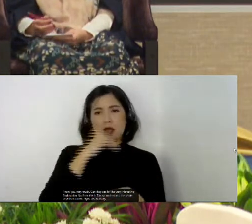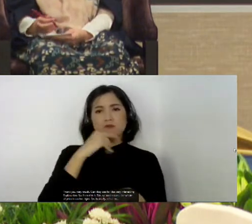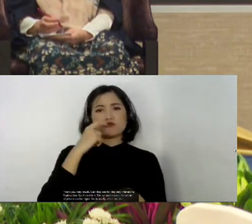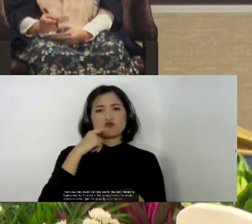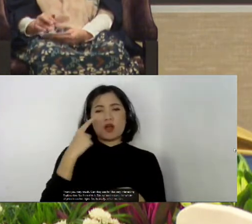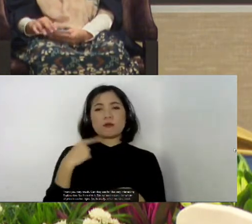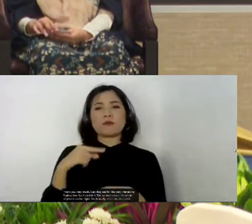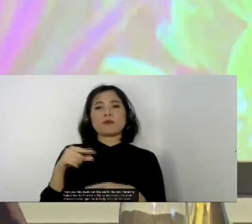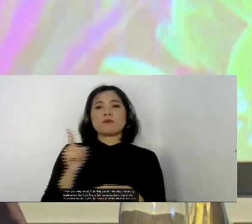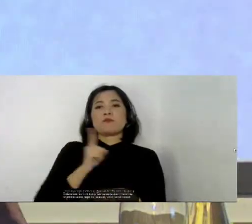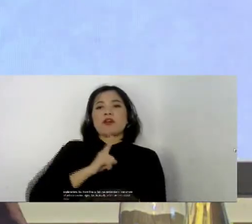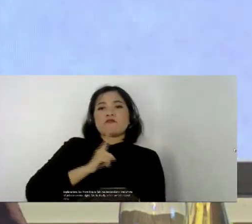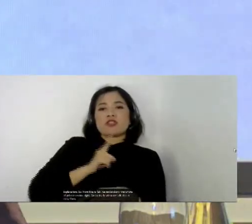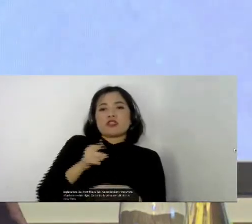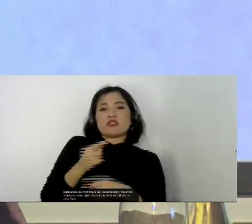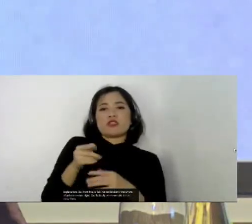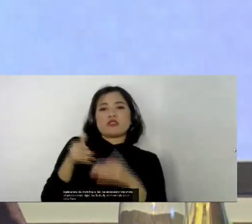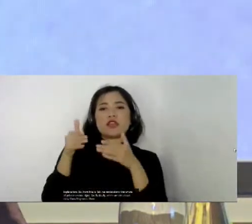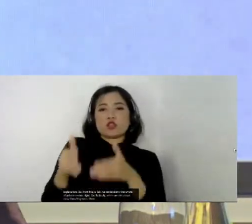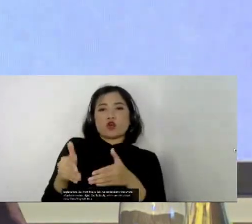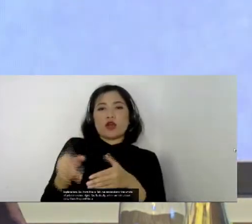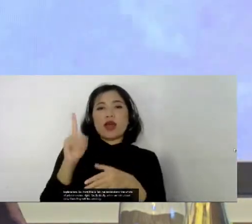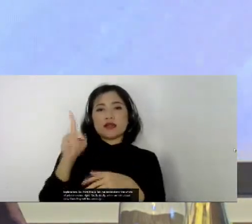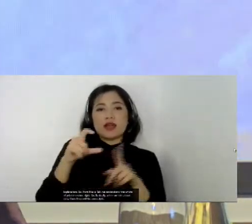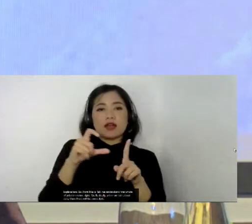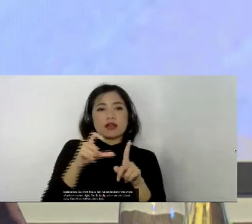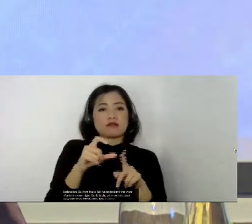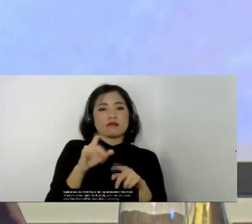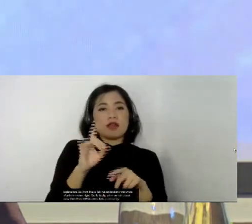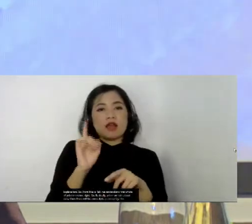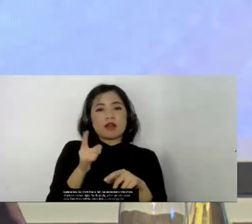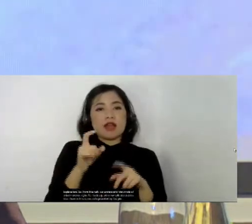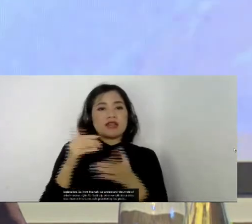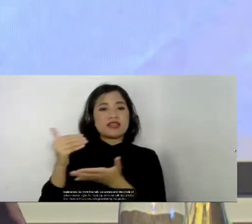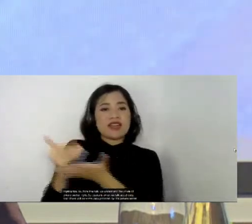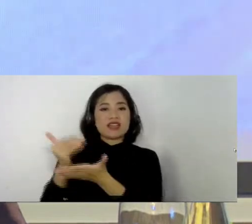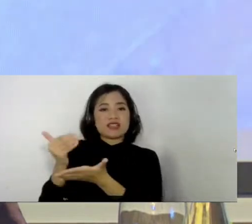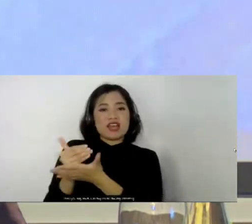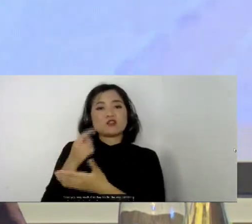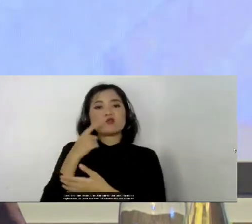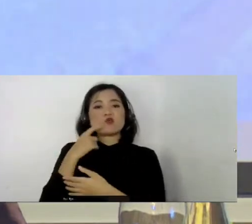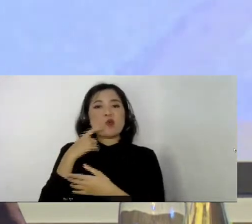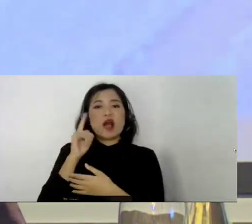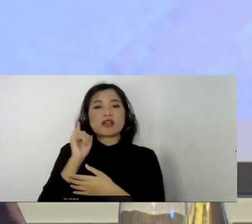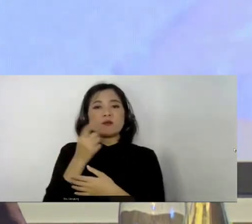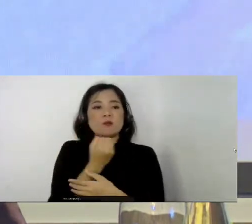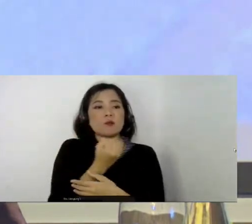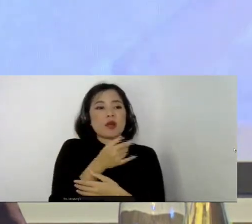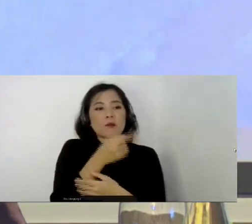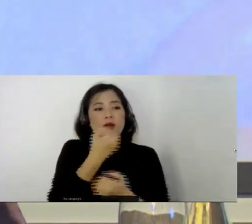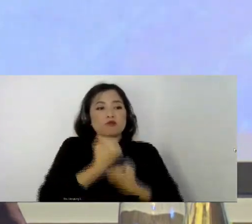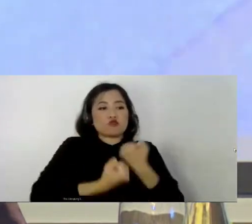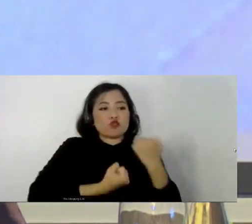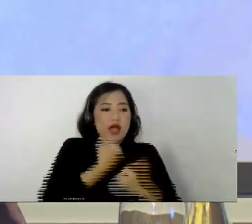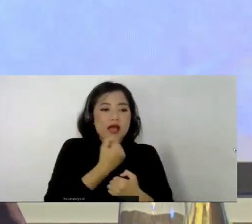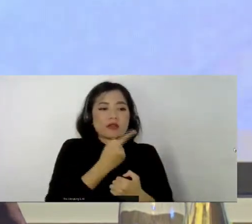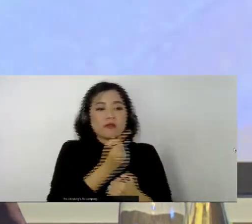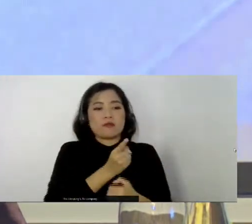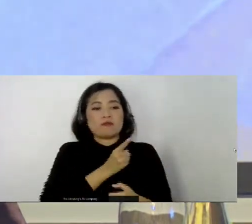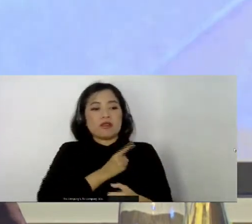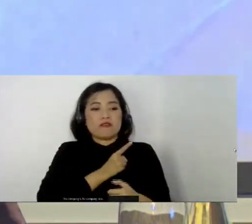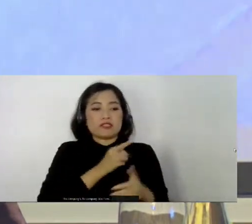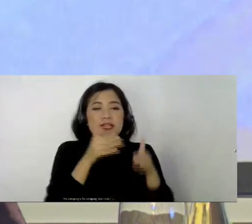about data, then there will be some data provided by the private sectors, by the companies. So companies also have